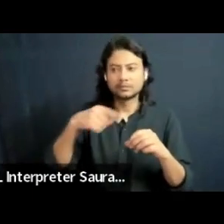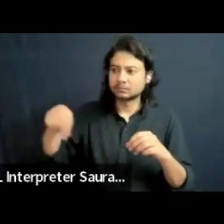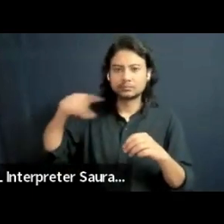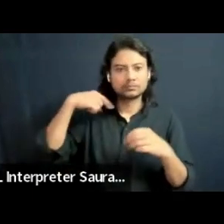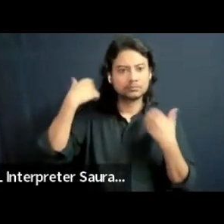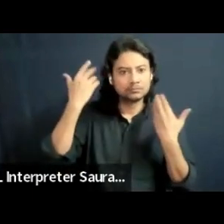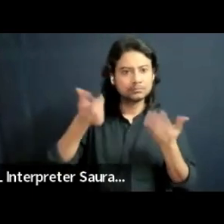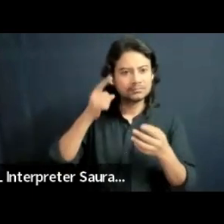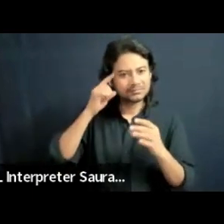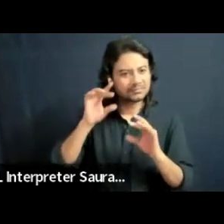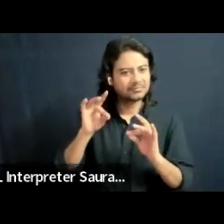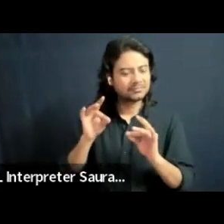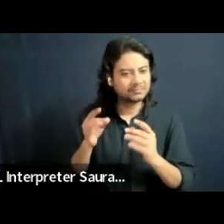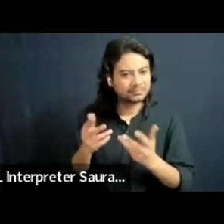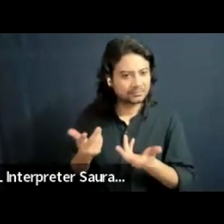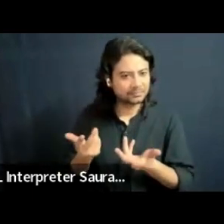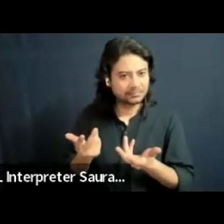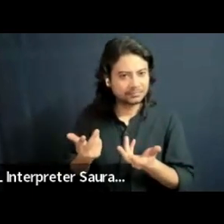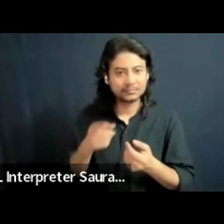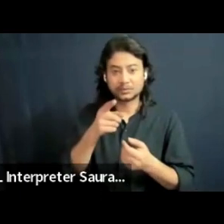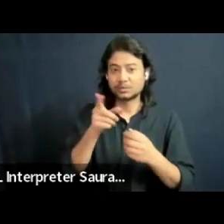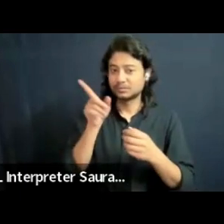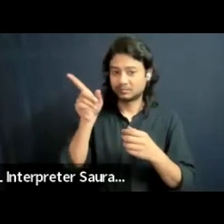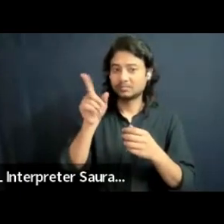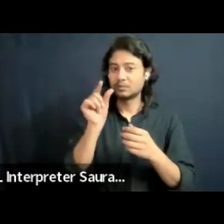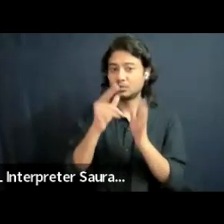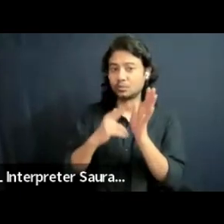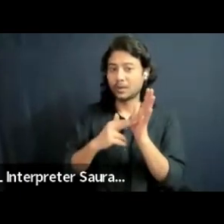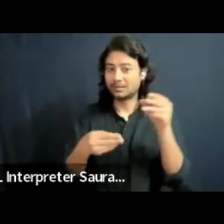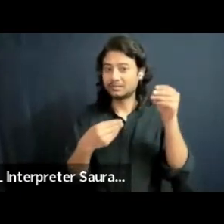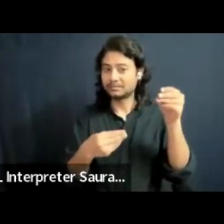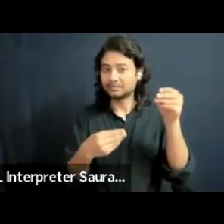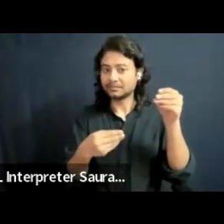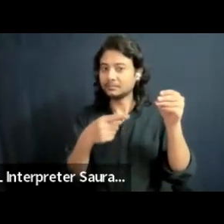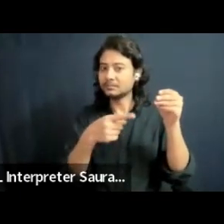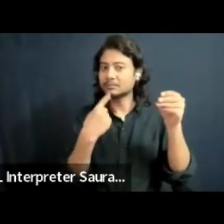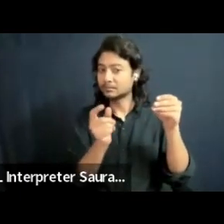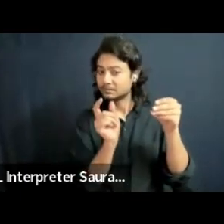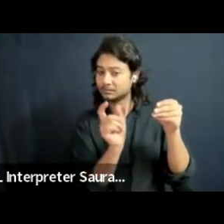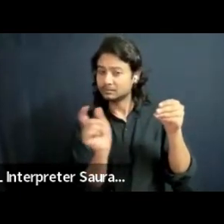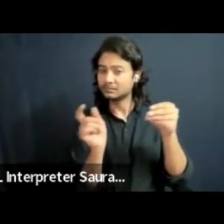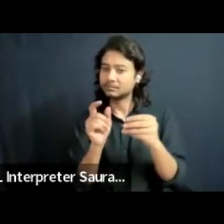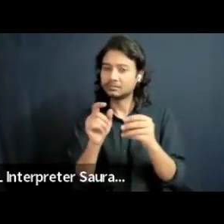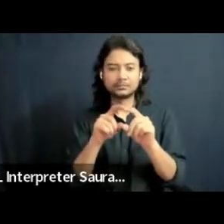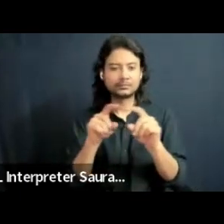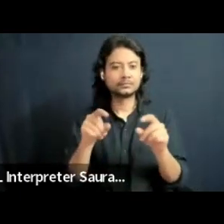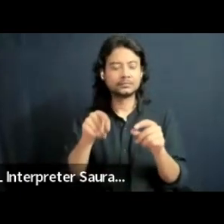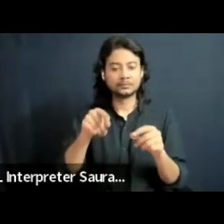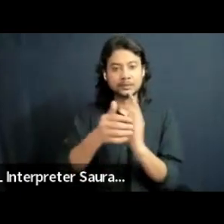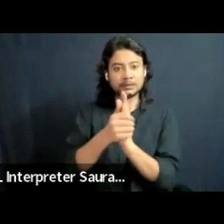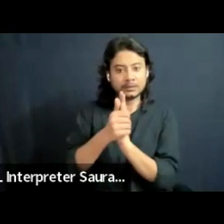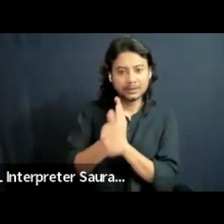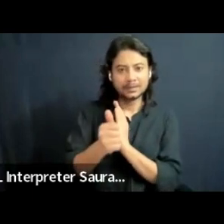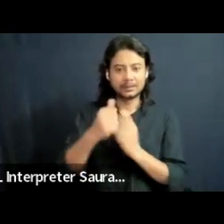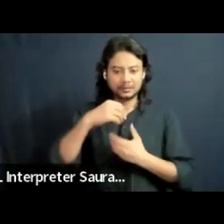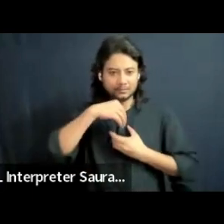convention talks about the evolving capacity. We have to remember that just like for any other child, this child is evolving